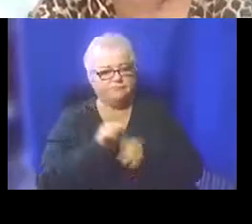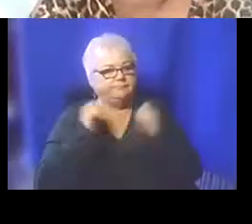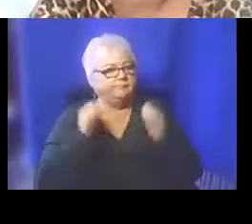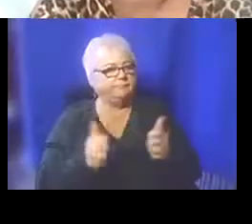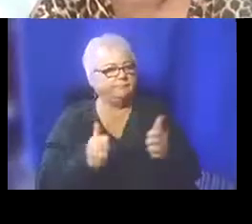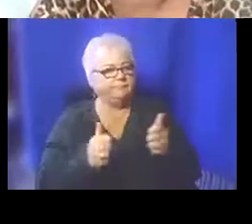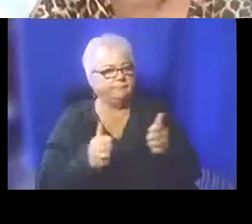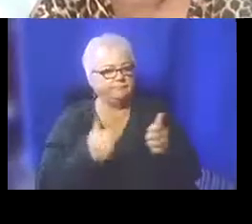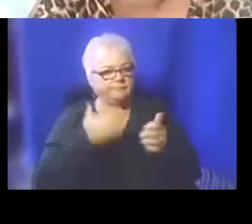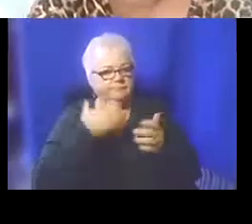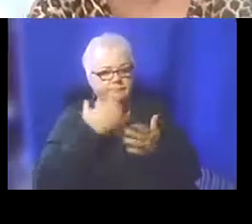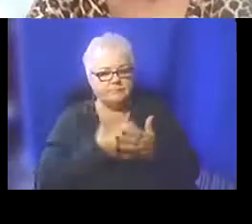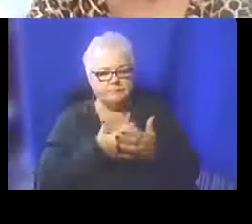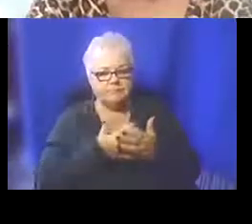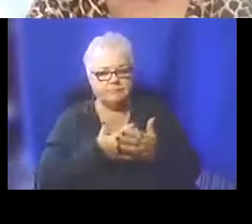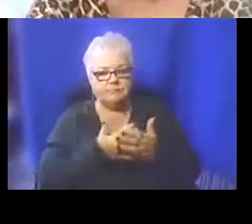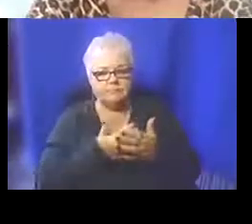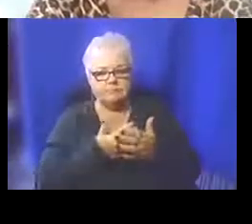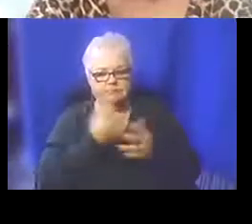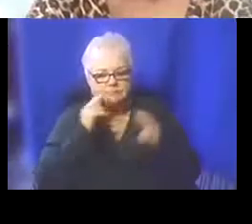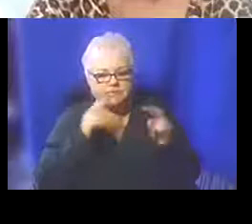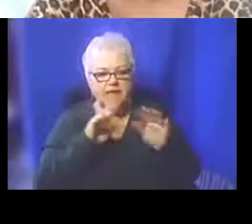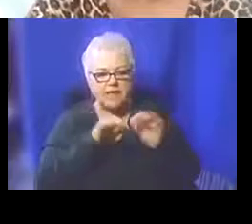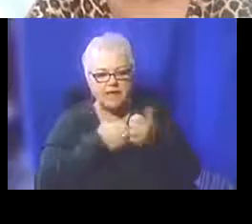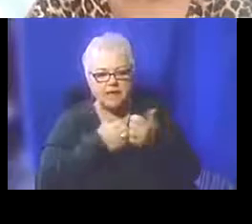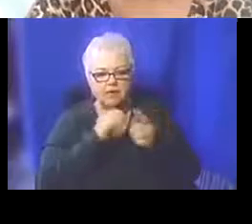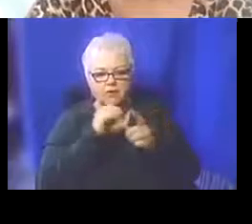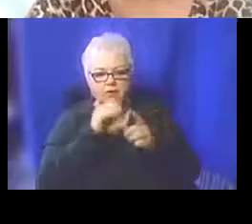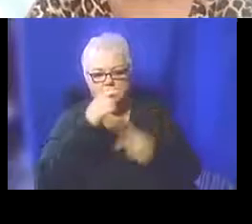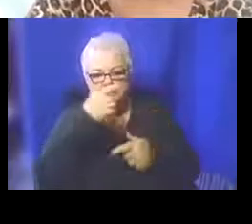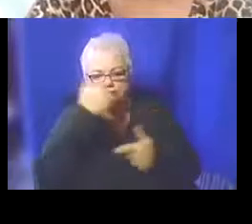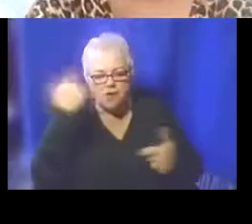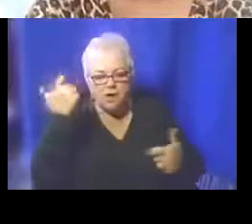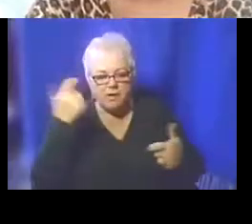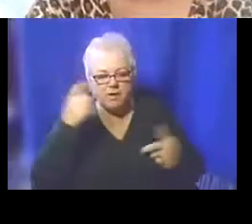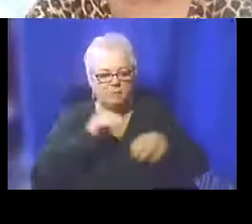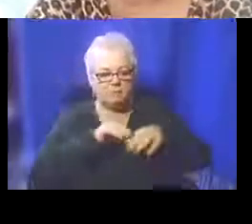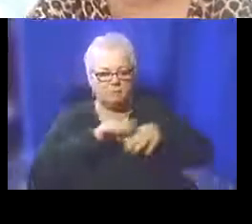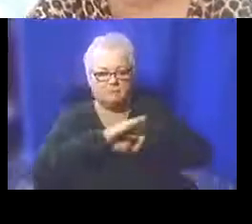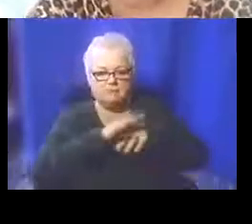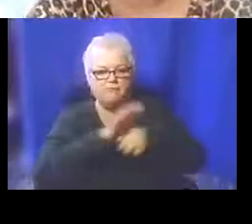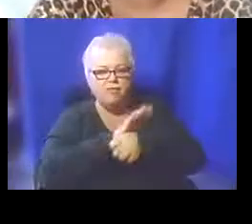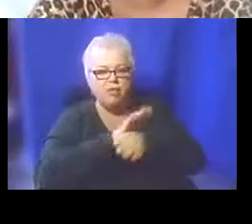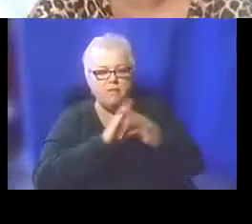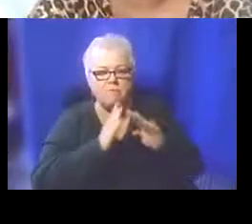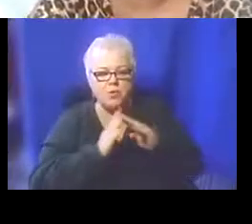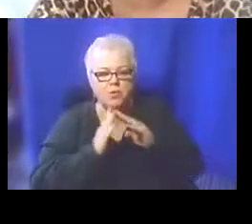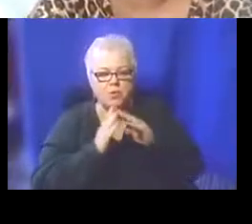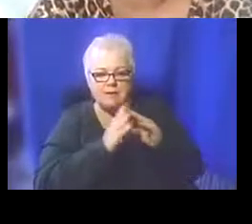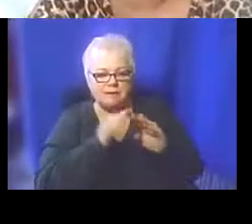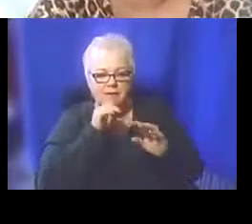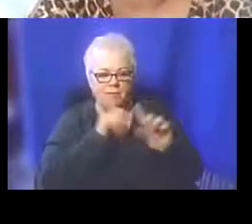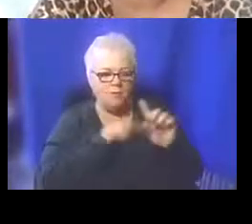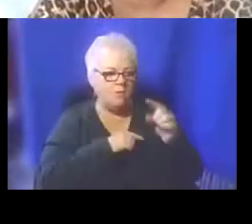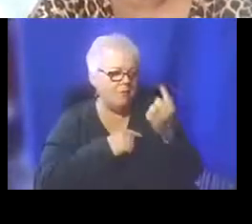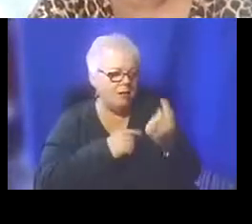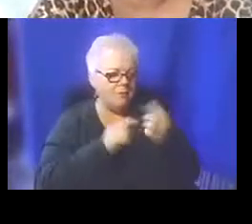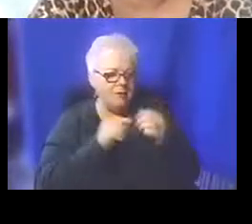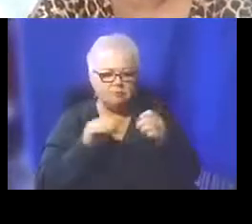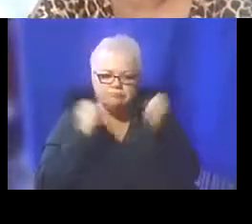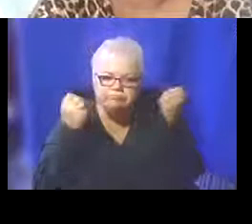really good glimpse into how trauma can impact entire communities, and to really think about how it shows up in